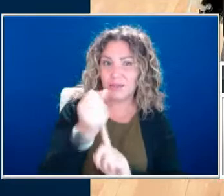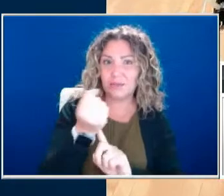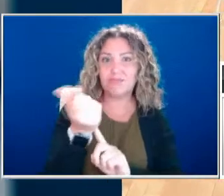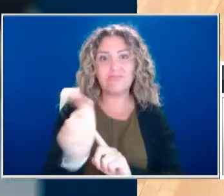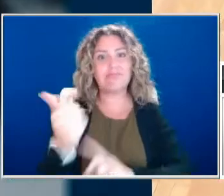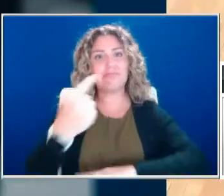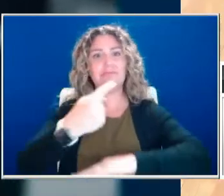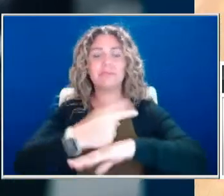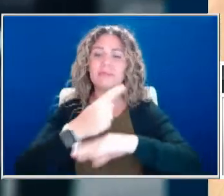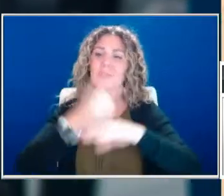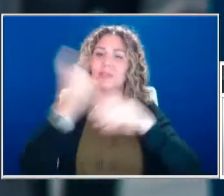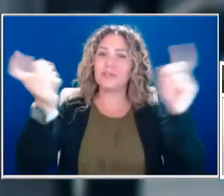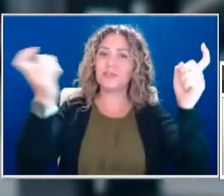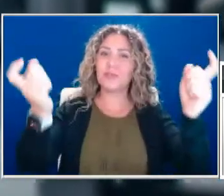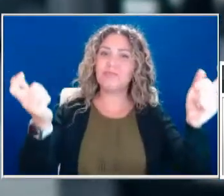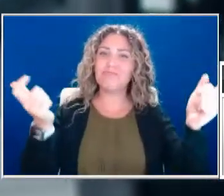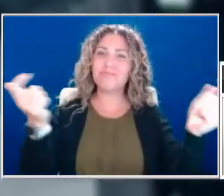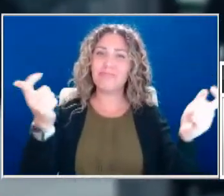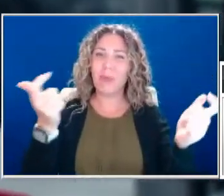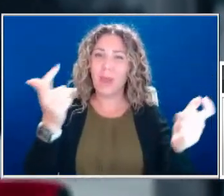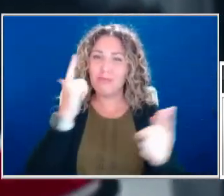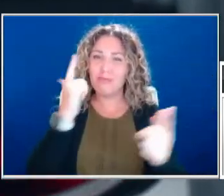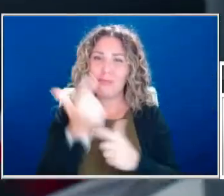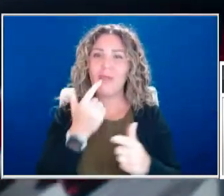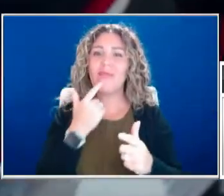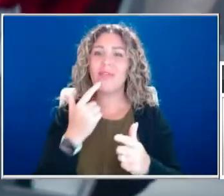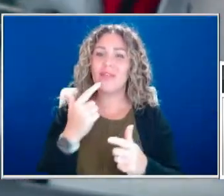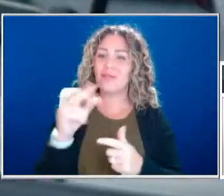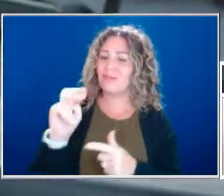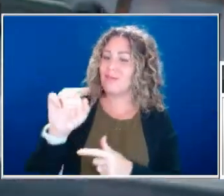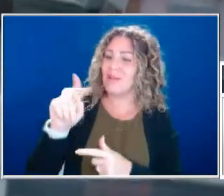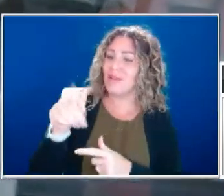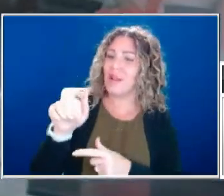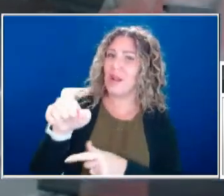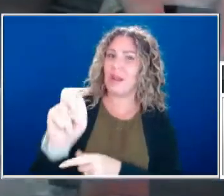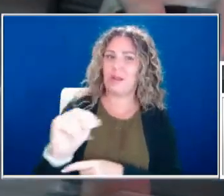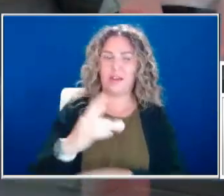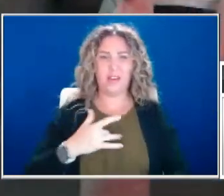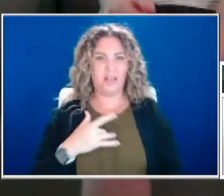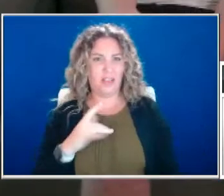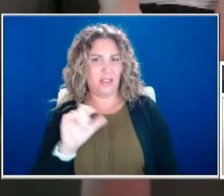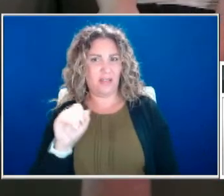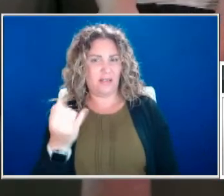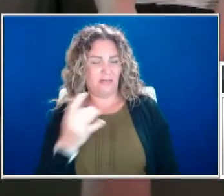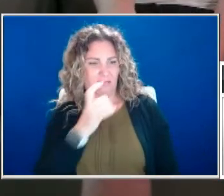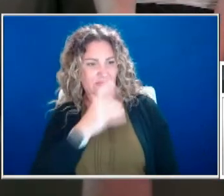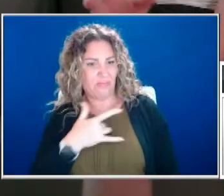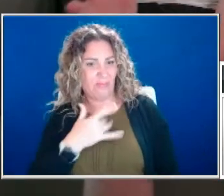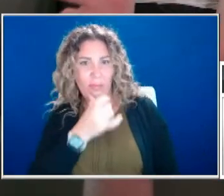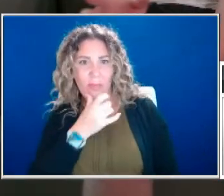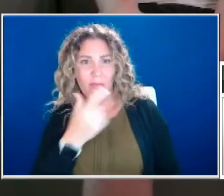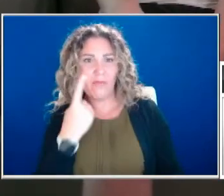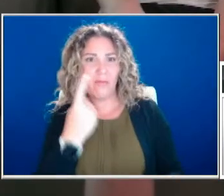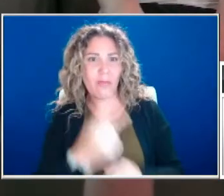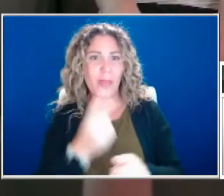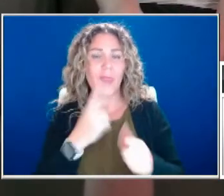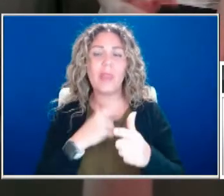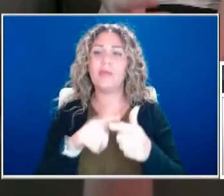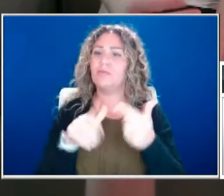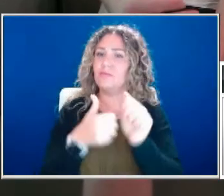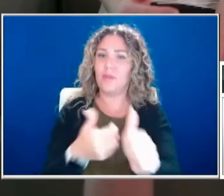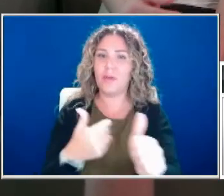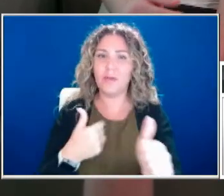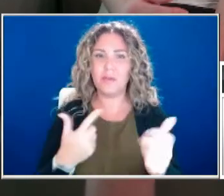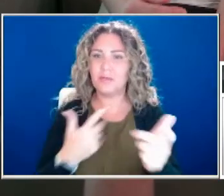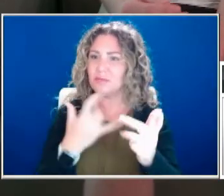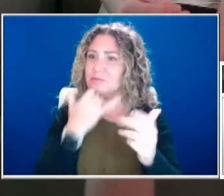with big brother Nathan when AJ felt something wasn't right. I was like, all right, we need to go. And then he kind of followed me and he's like, what's wrong with you?